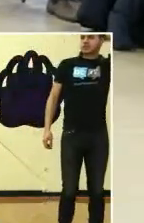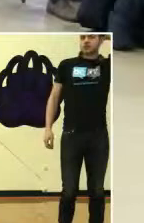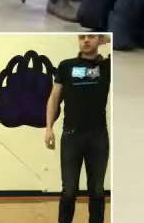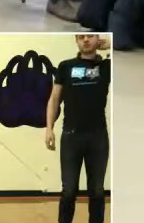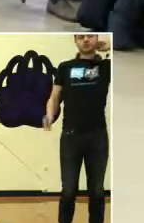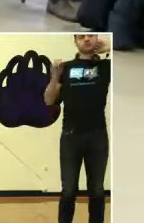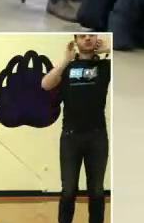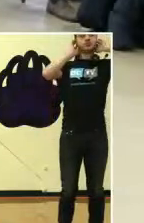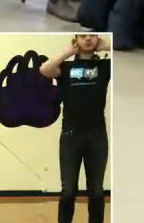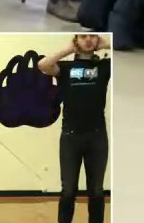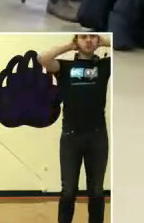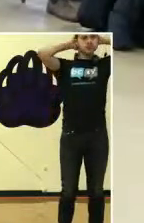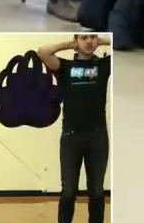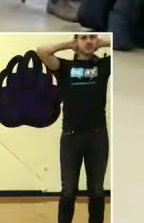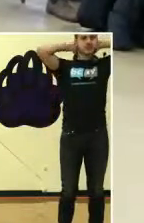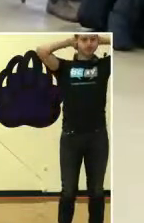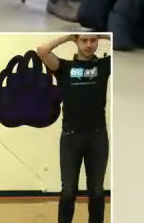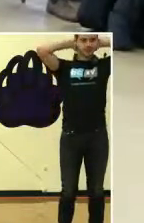different